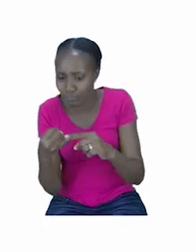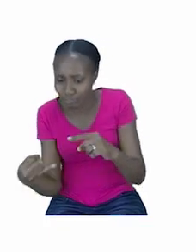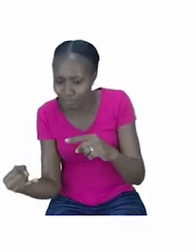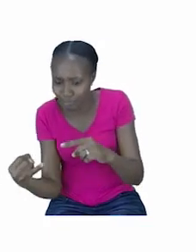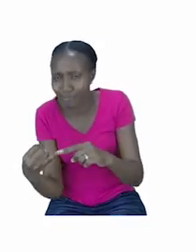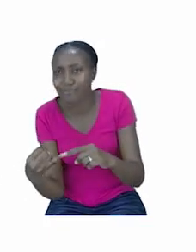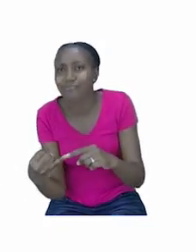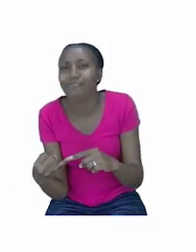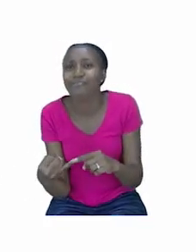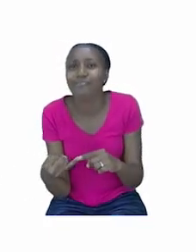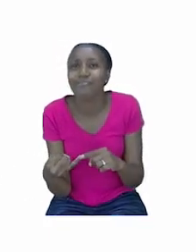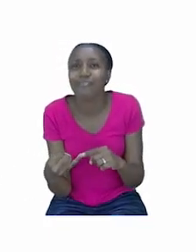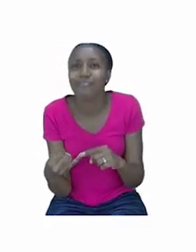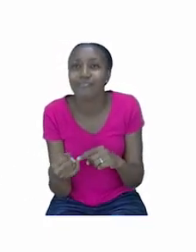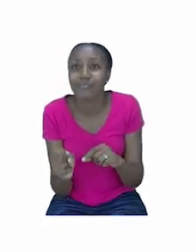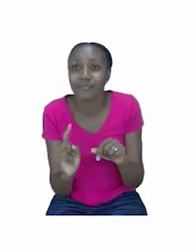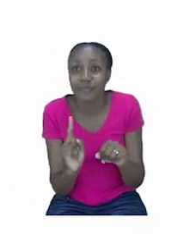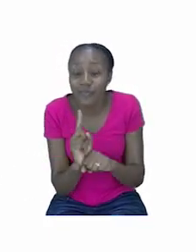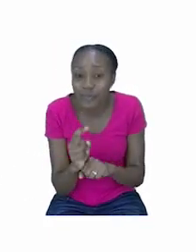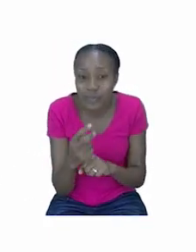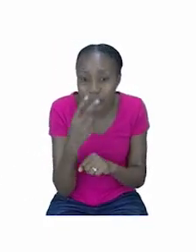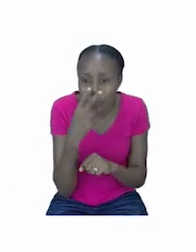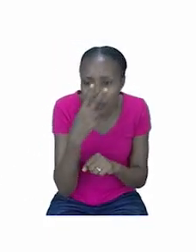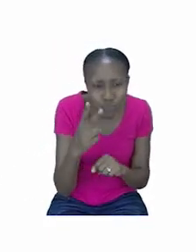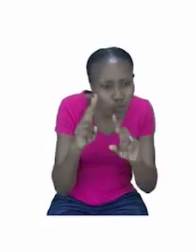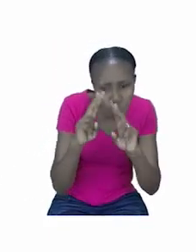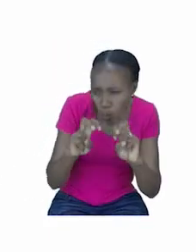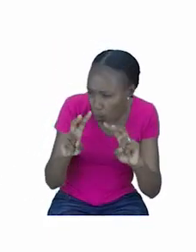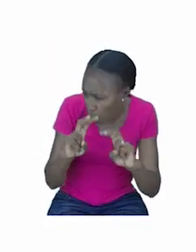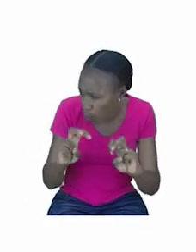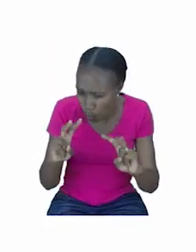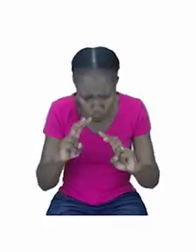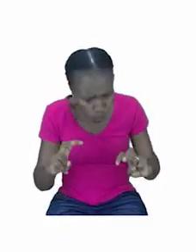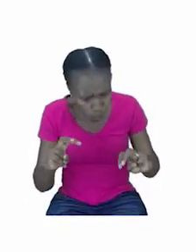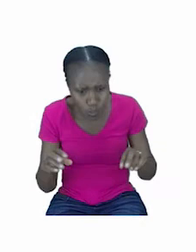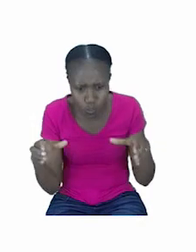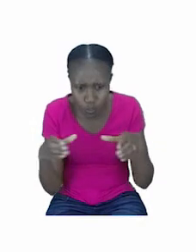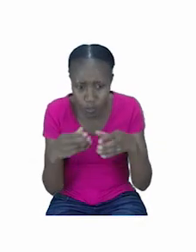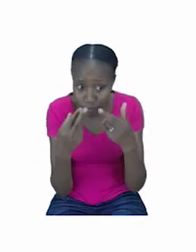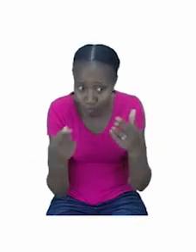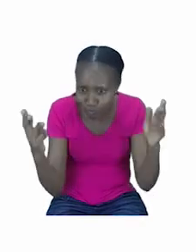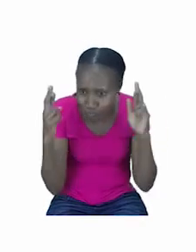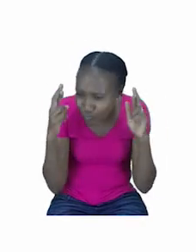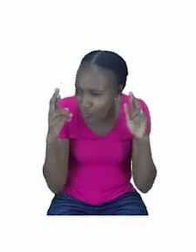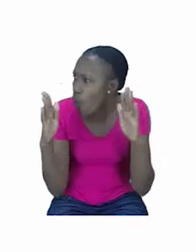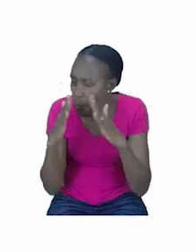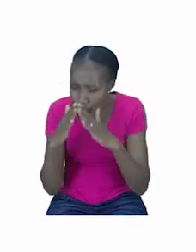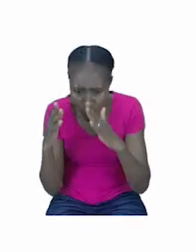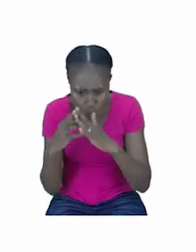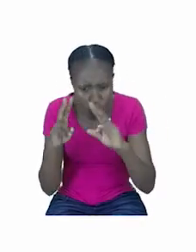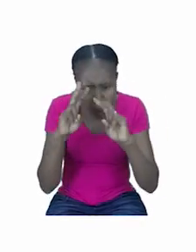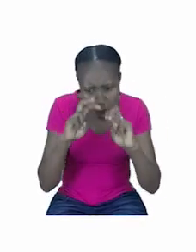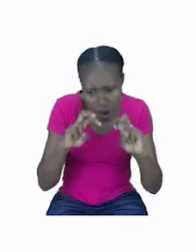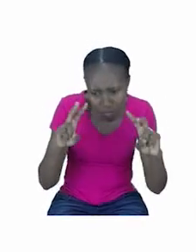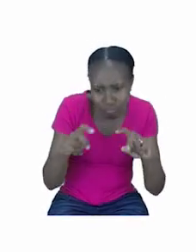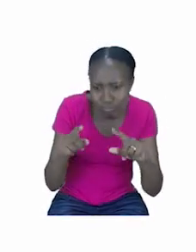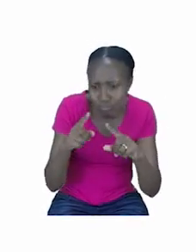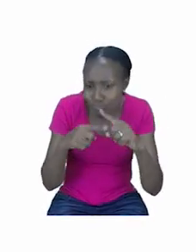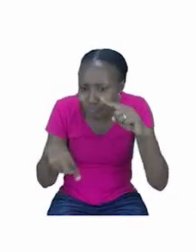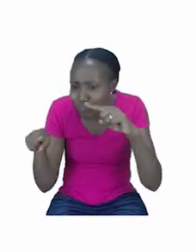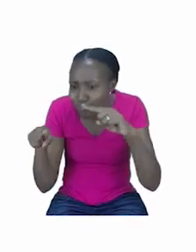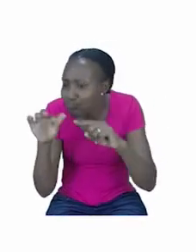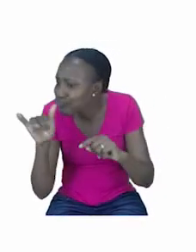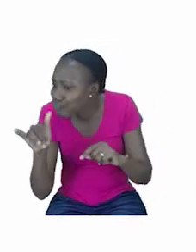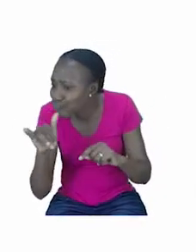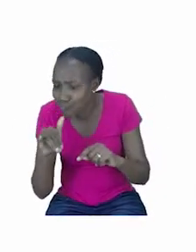first thing is to look for them. You must hunt them down. Check everywhere. And when you find it,